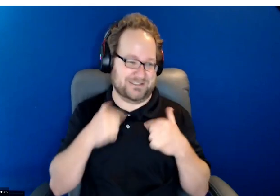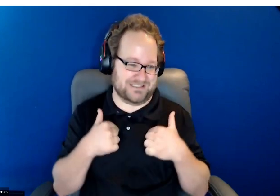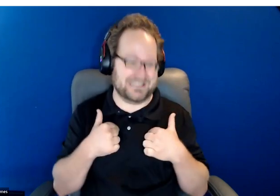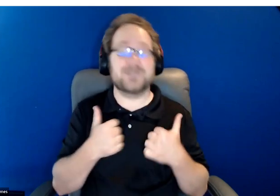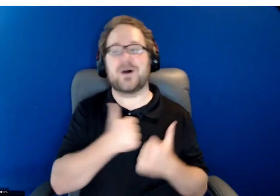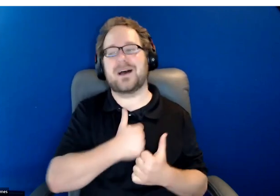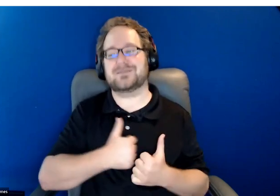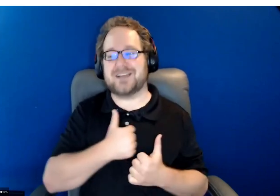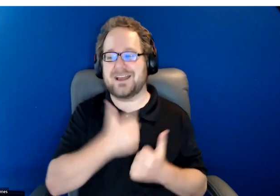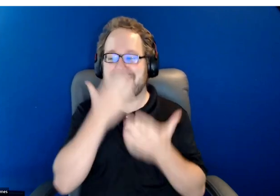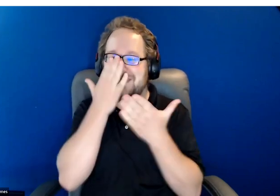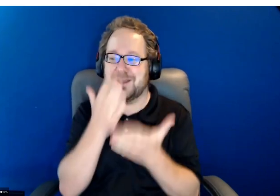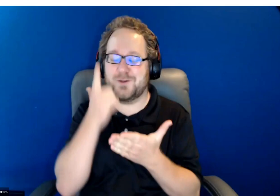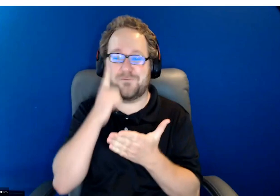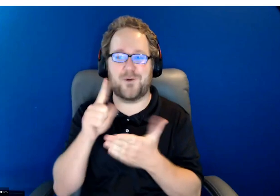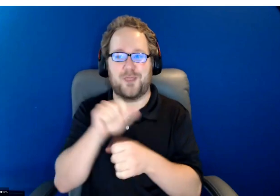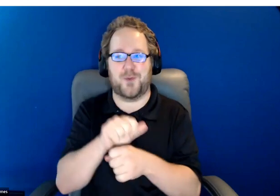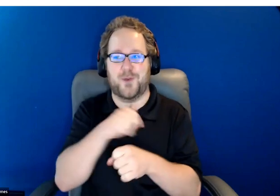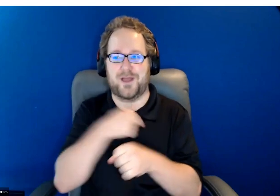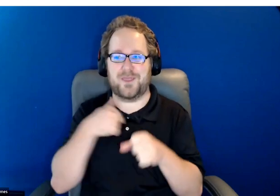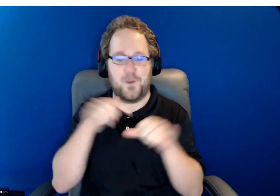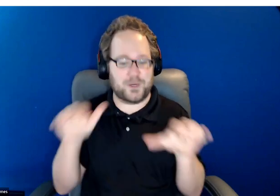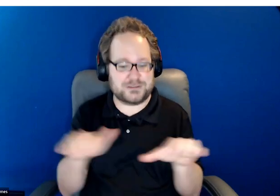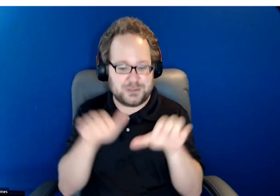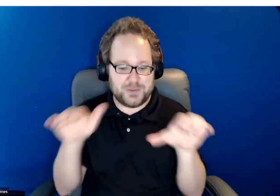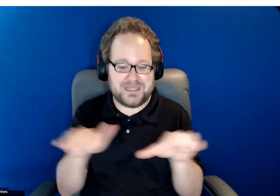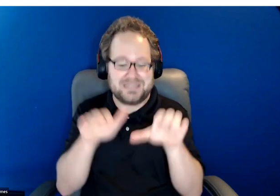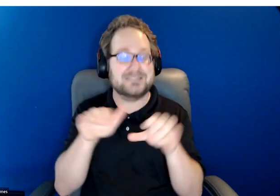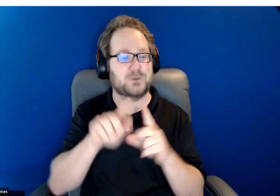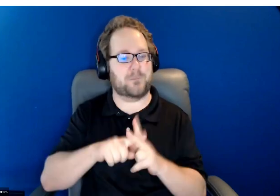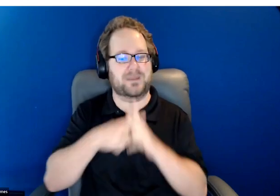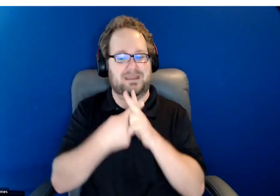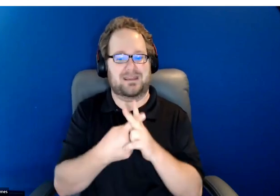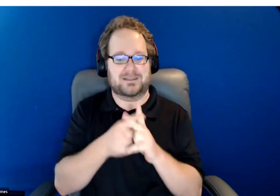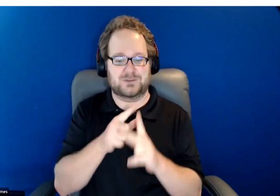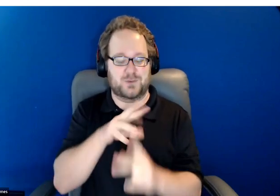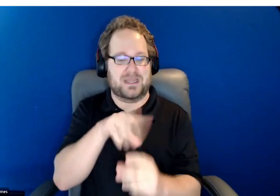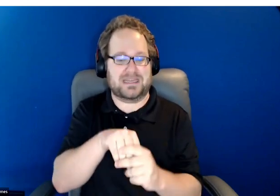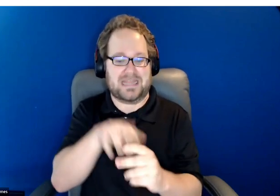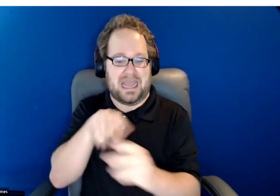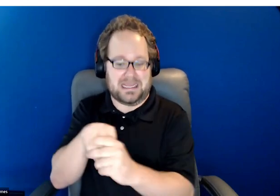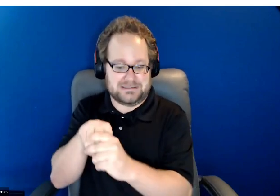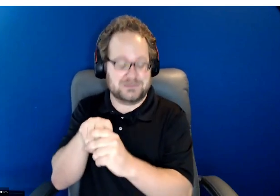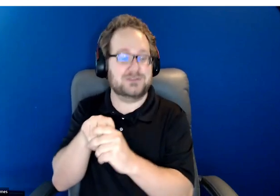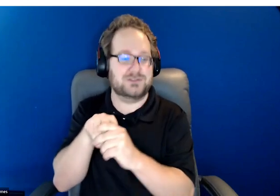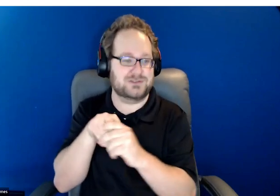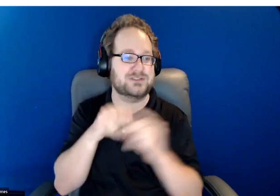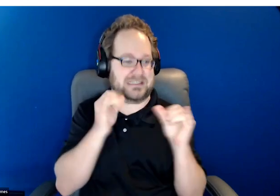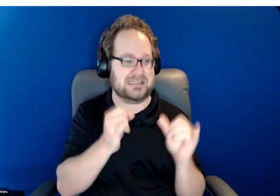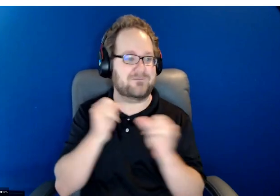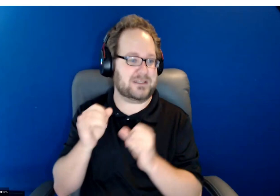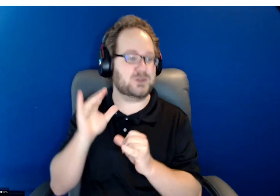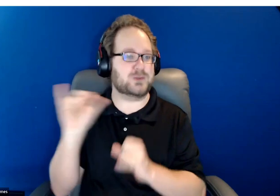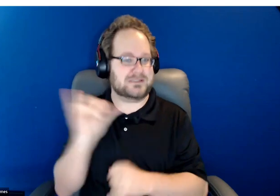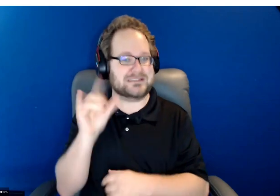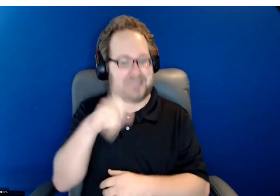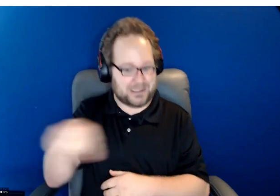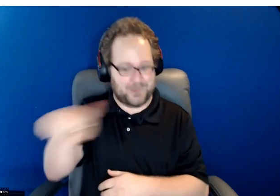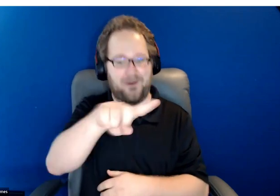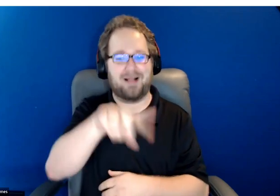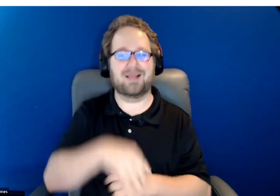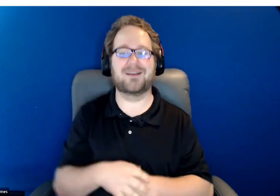about the work that we're doing to begin to engage individuals such as all of you